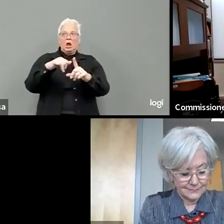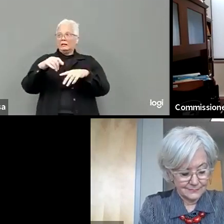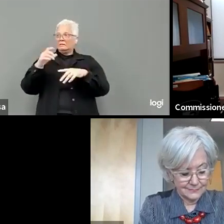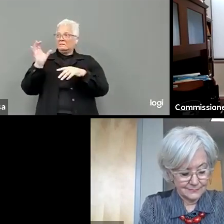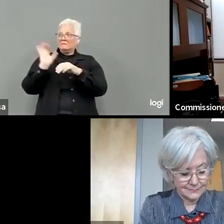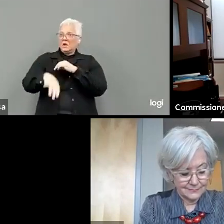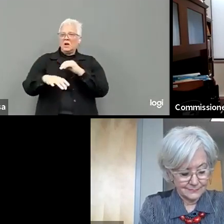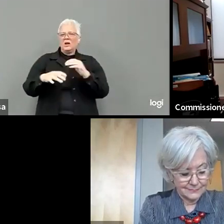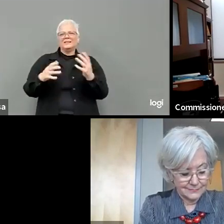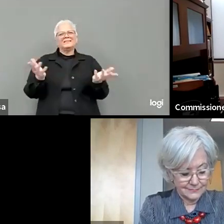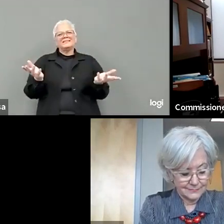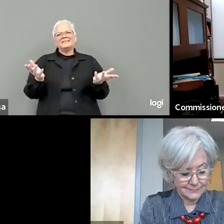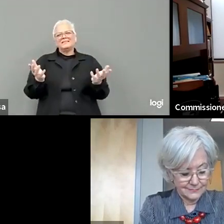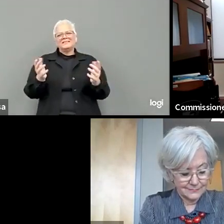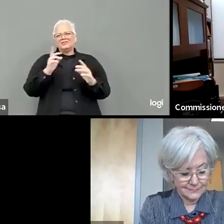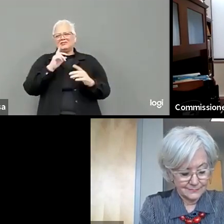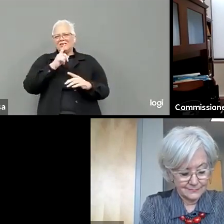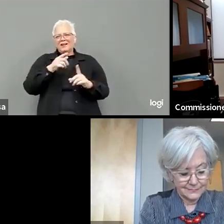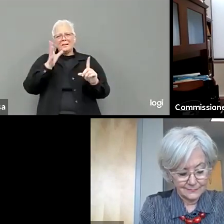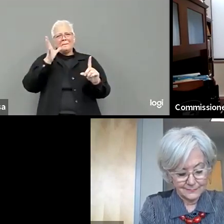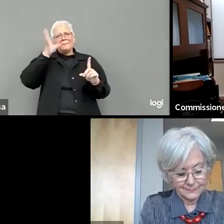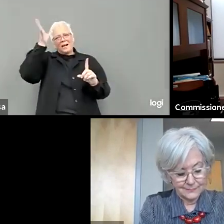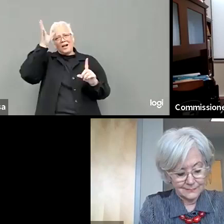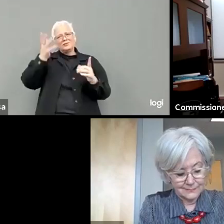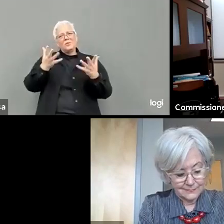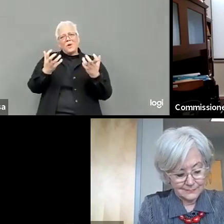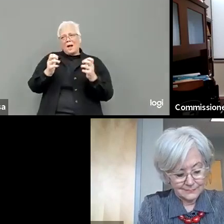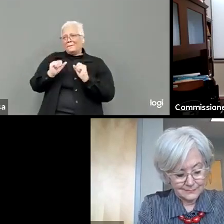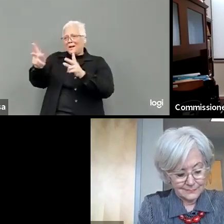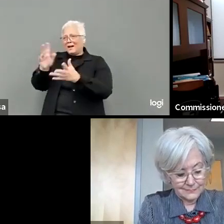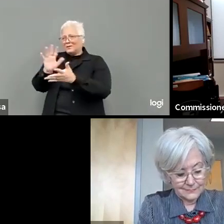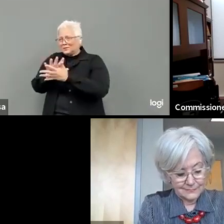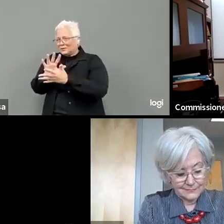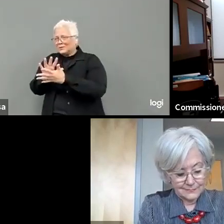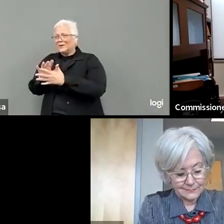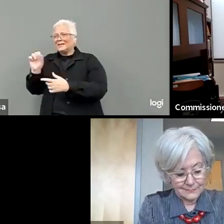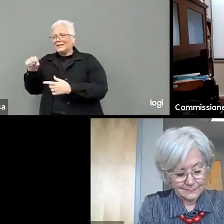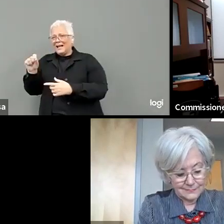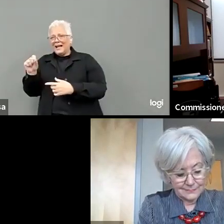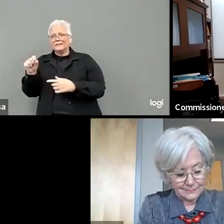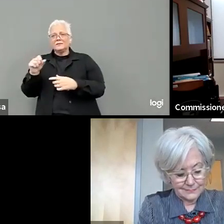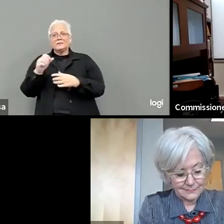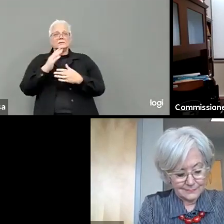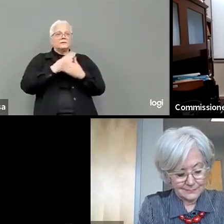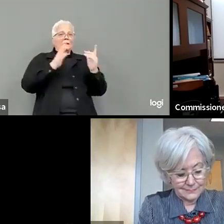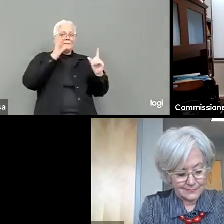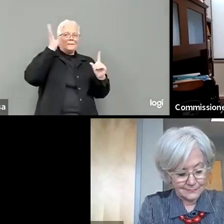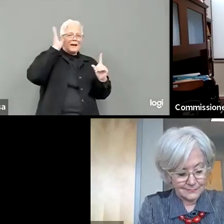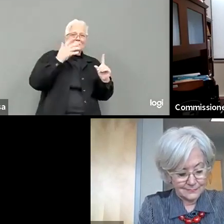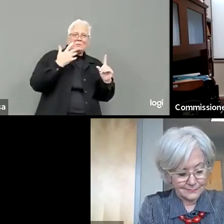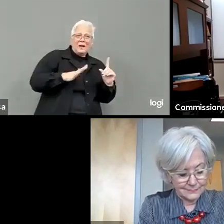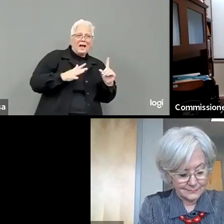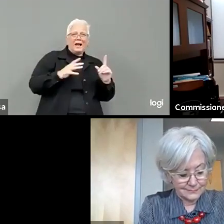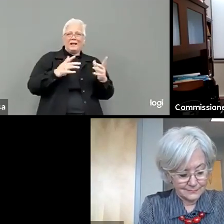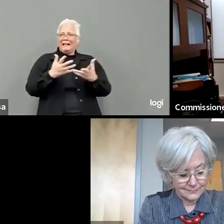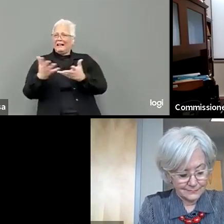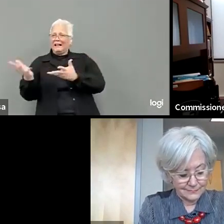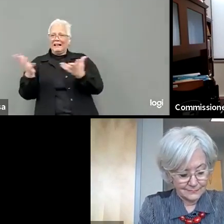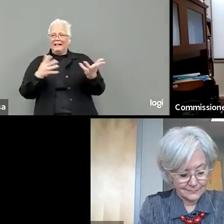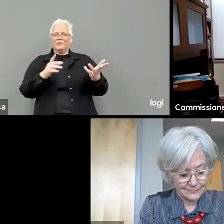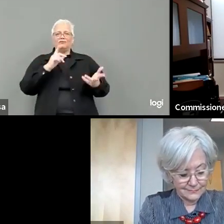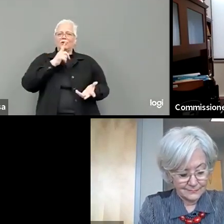over the last couple of months. The parents that I'm hearing from, and I assume the governor is hearing from